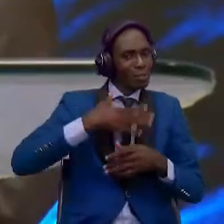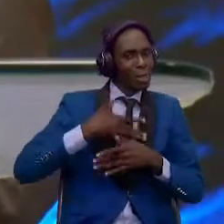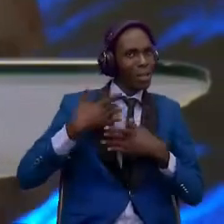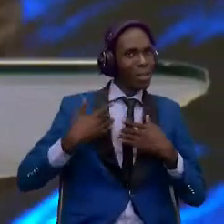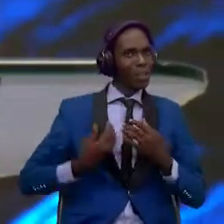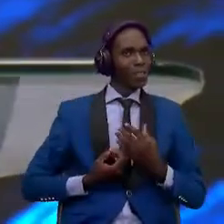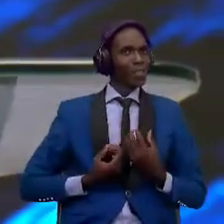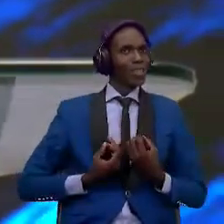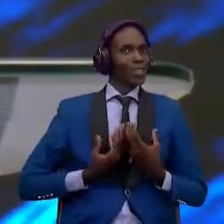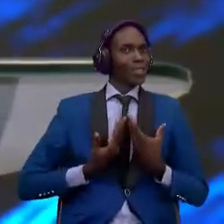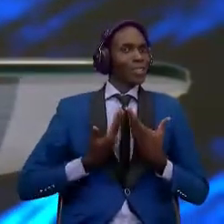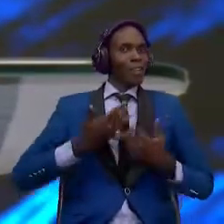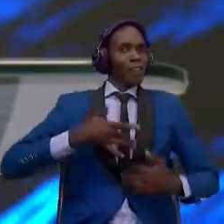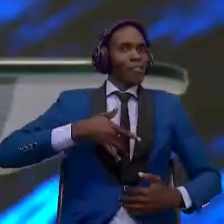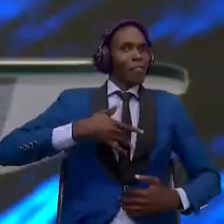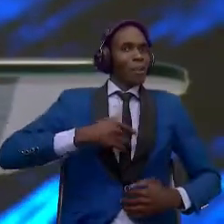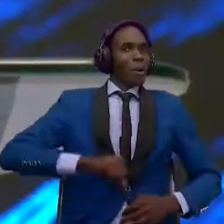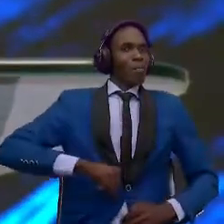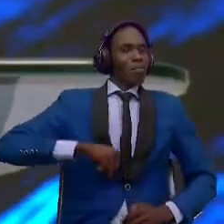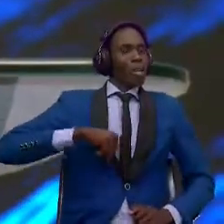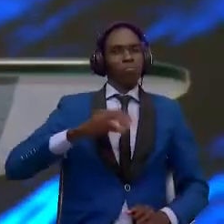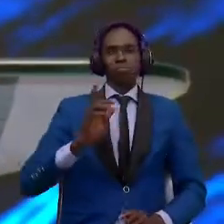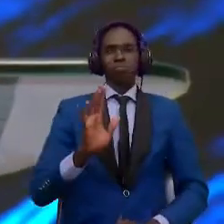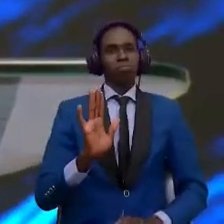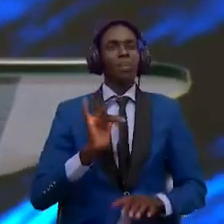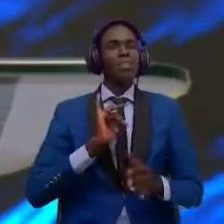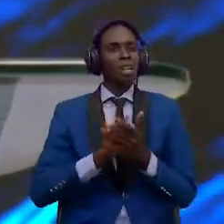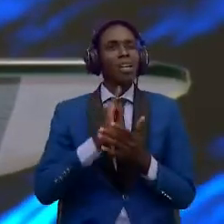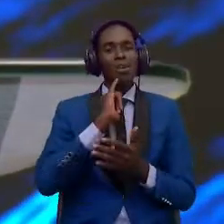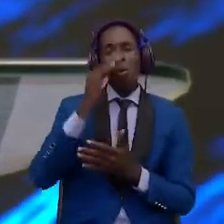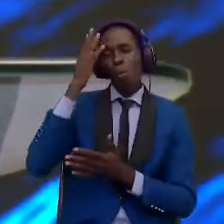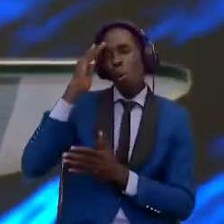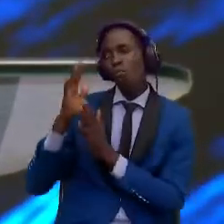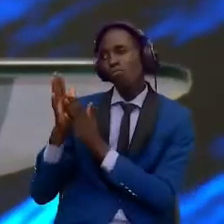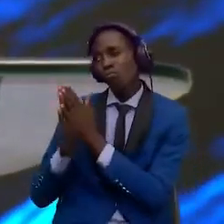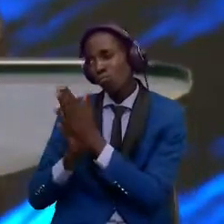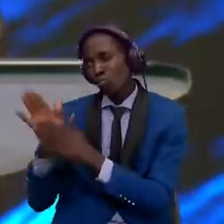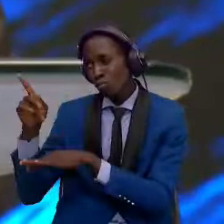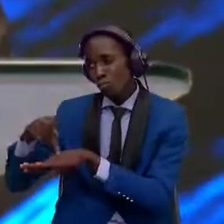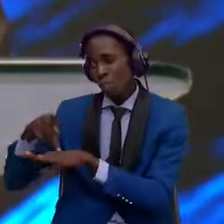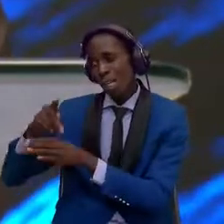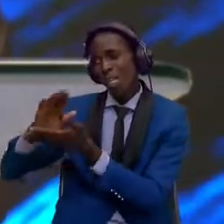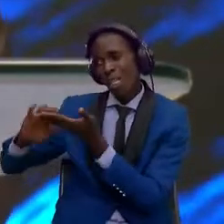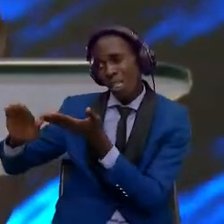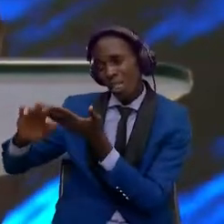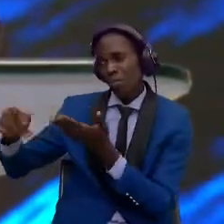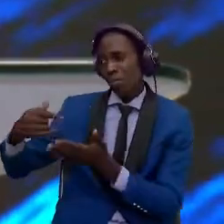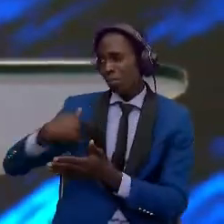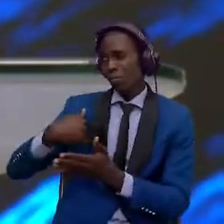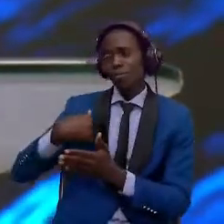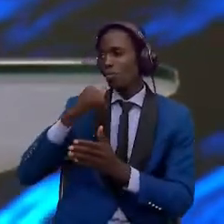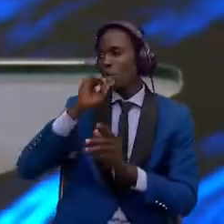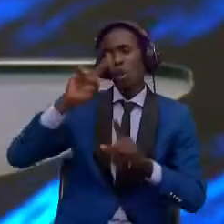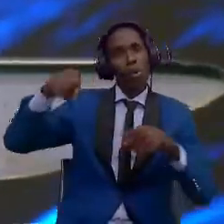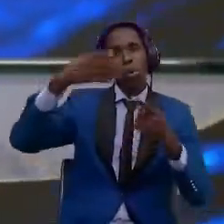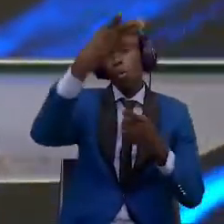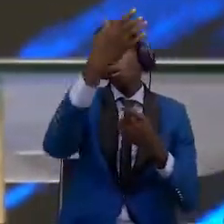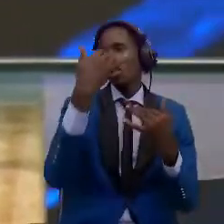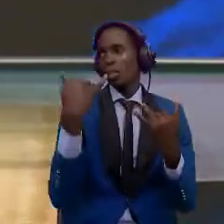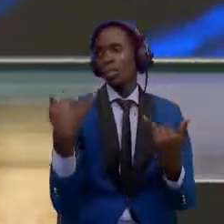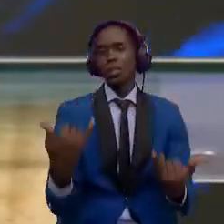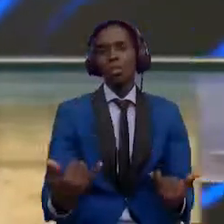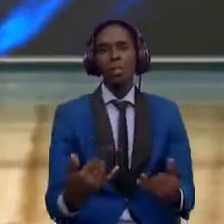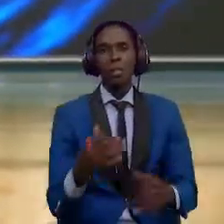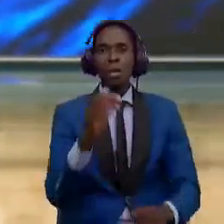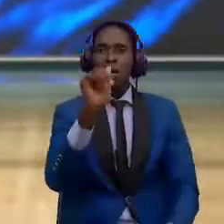compare me with you. I don't want any carnal comparison. Now, Paul, excuse me. I don't want to come at this time. Apollos